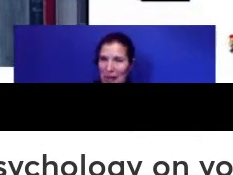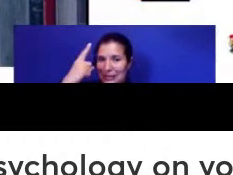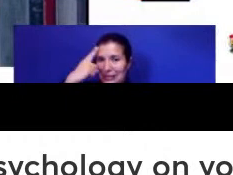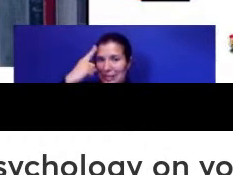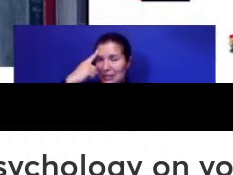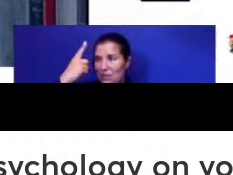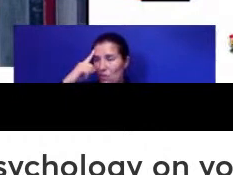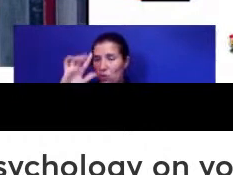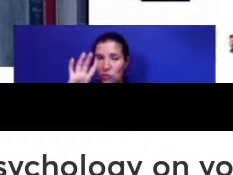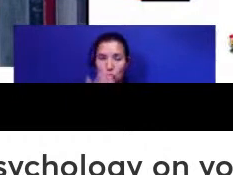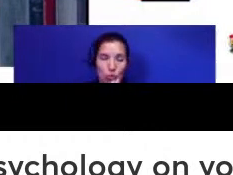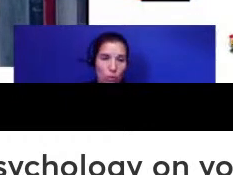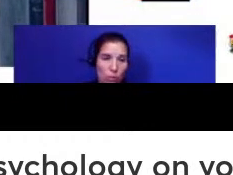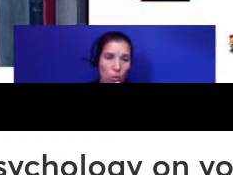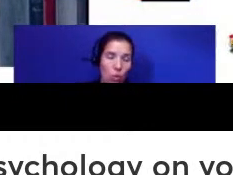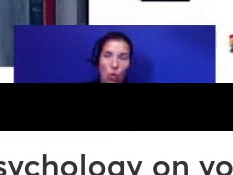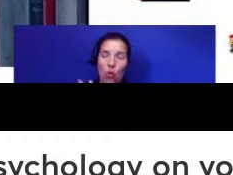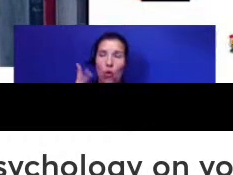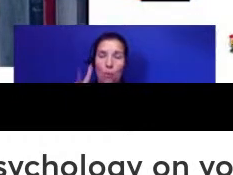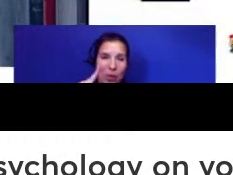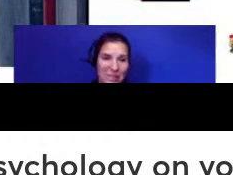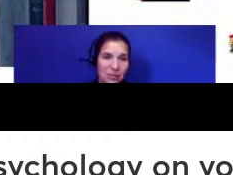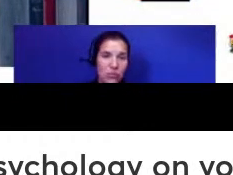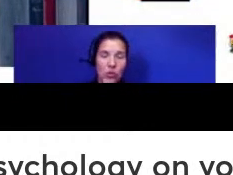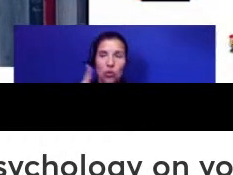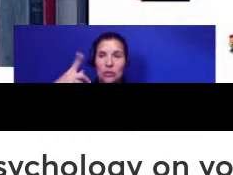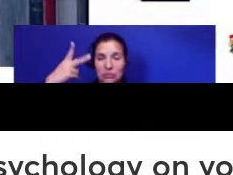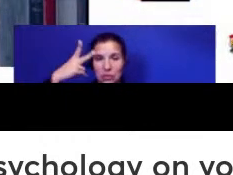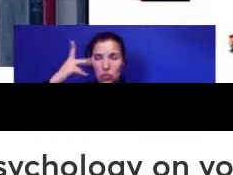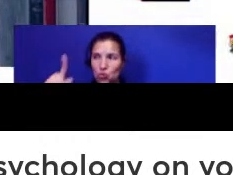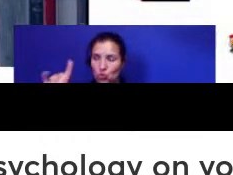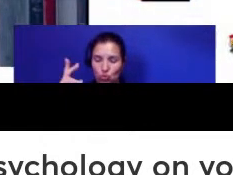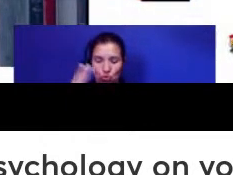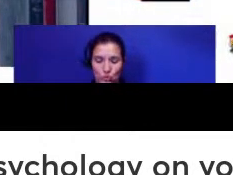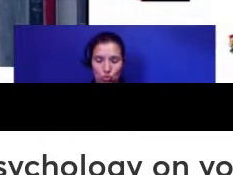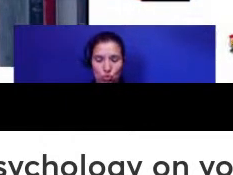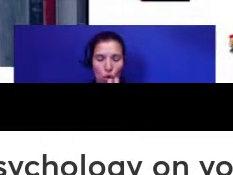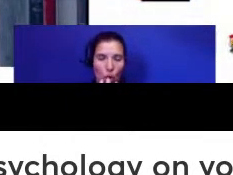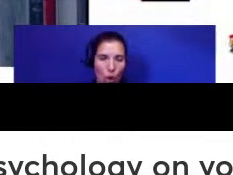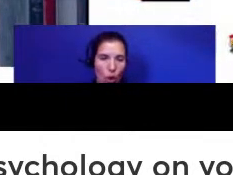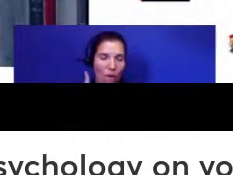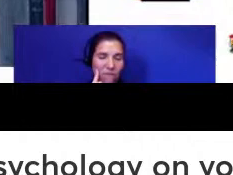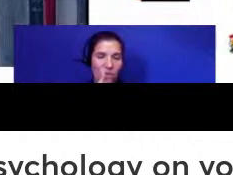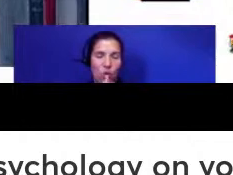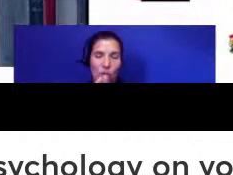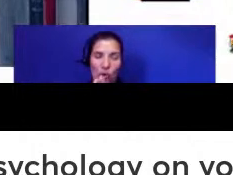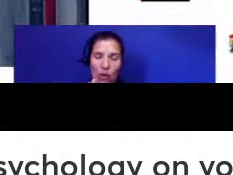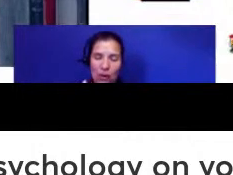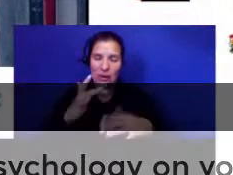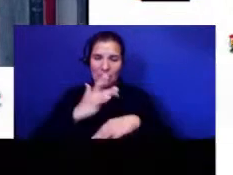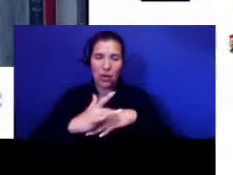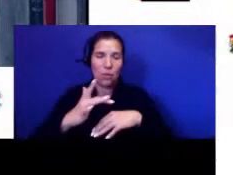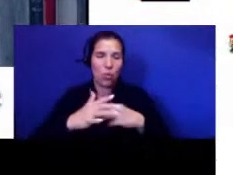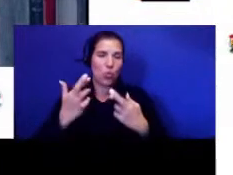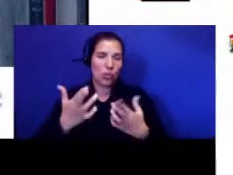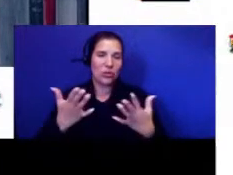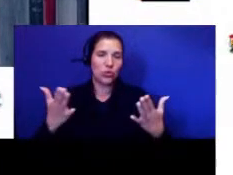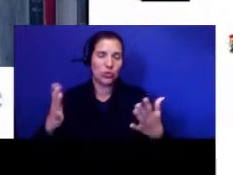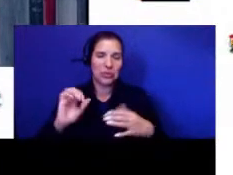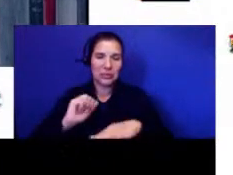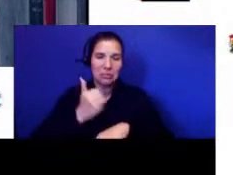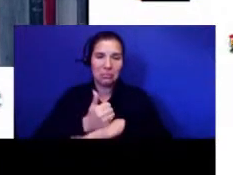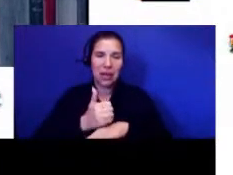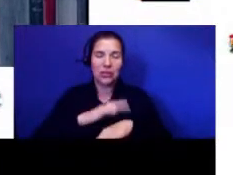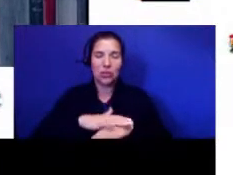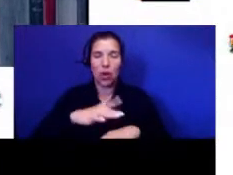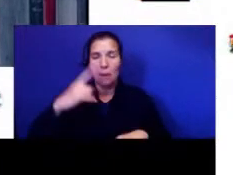principals, government leaders, and elected officials to be using every available resource to increase access to school-based health and mental